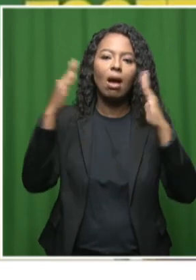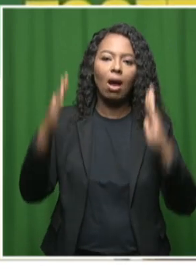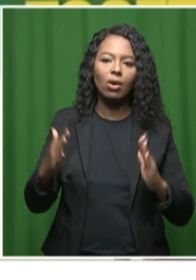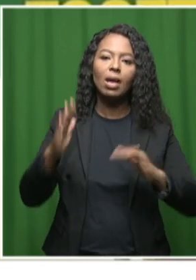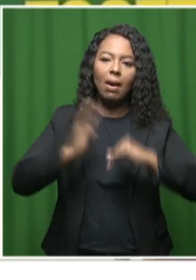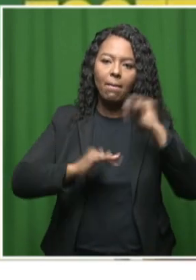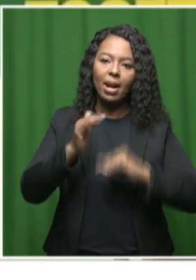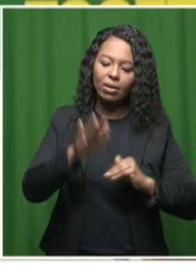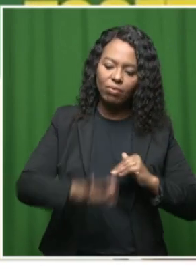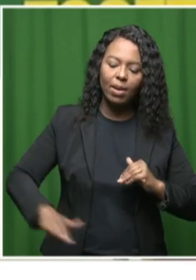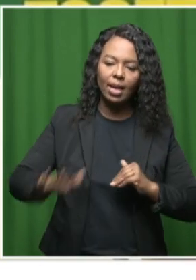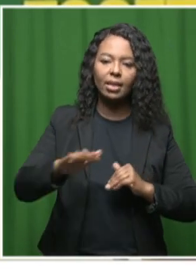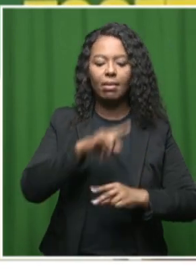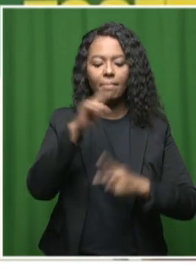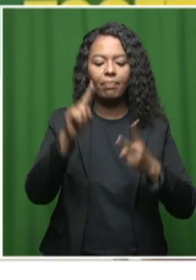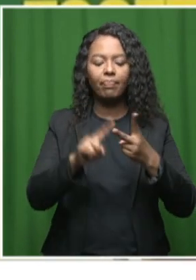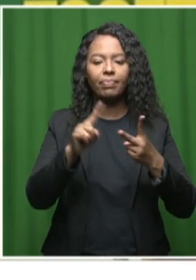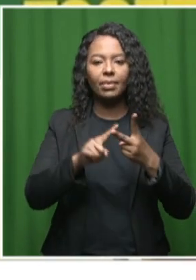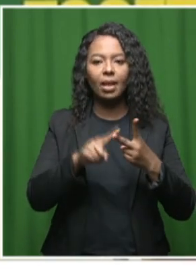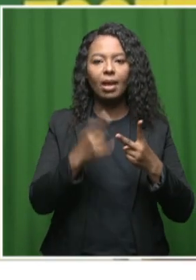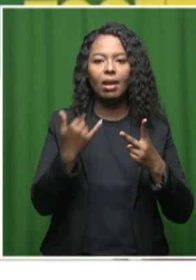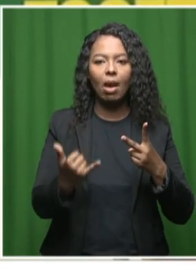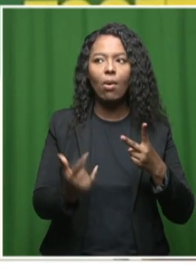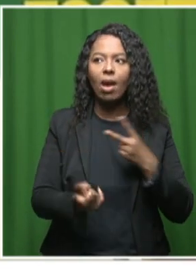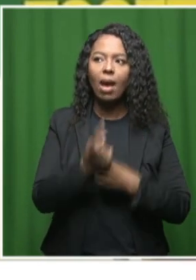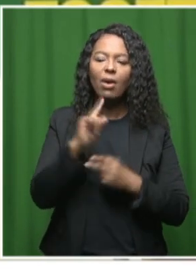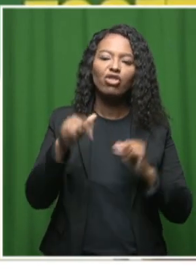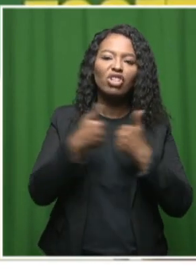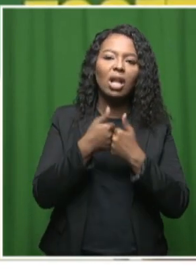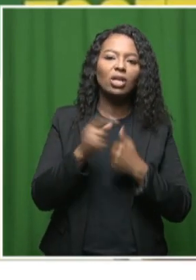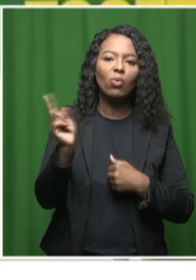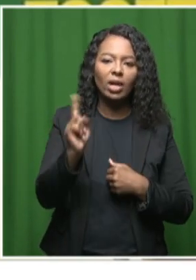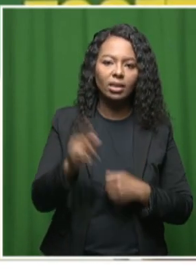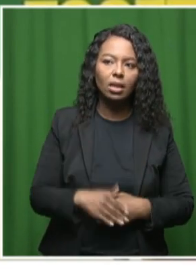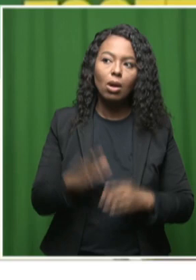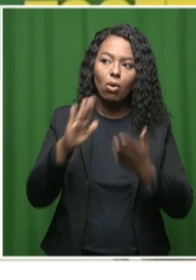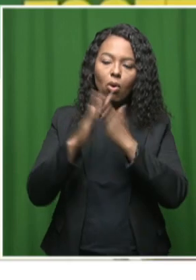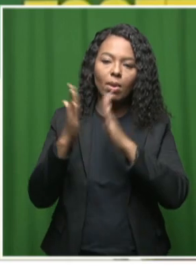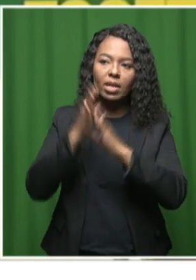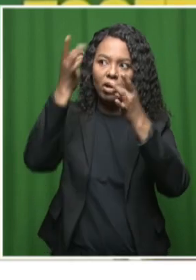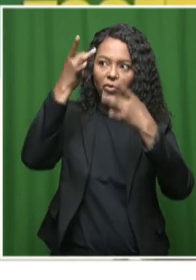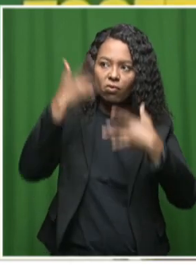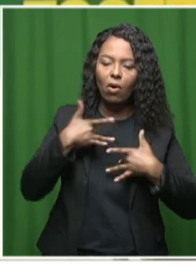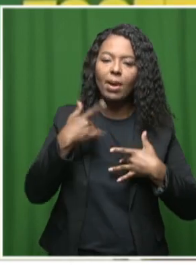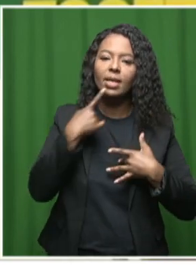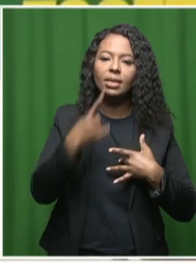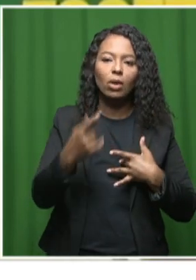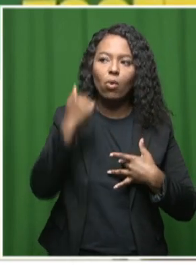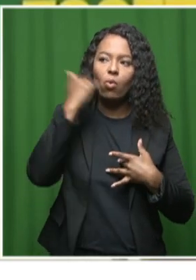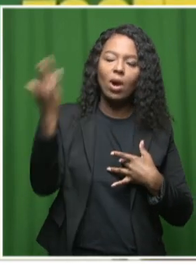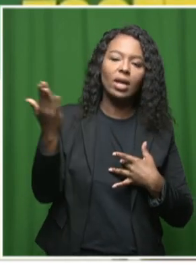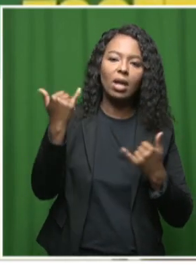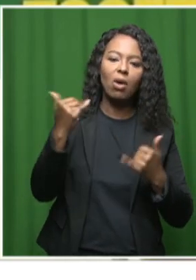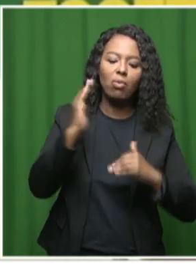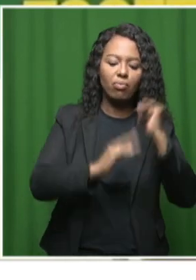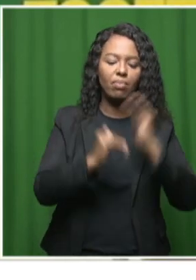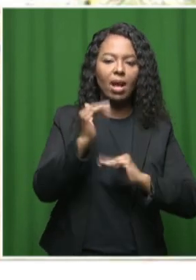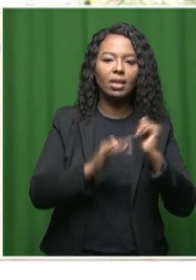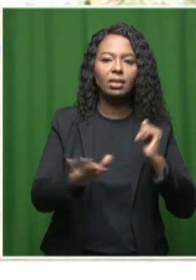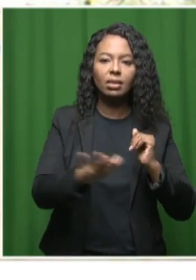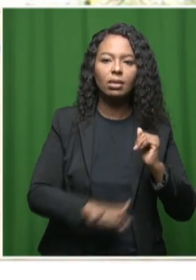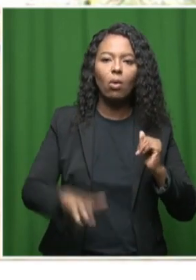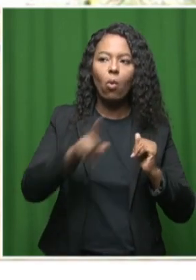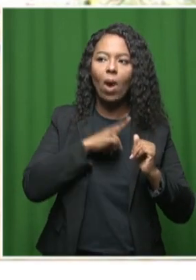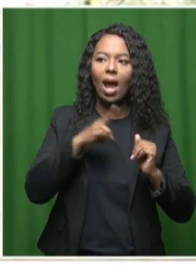The third one was the latest one where communities even said that they don't want us to build because there's going to be